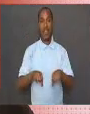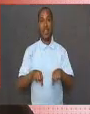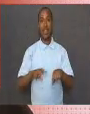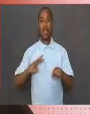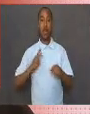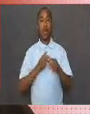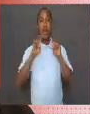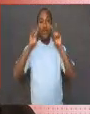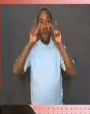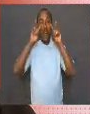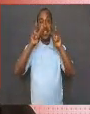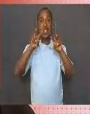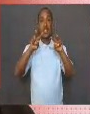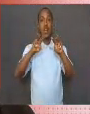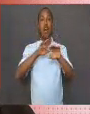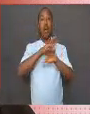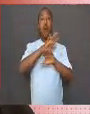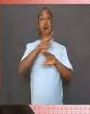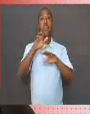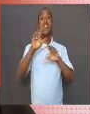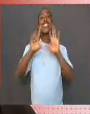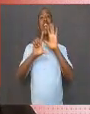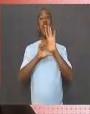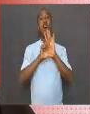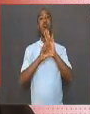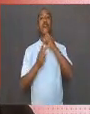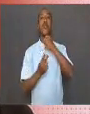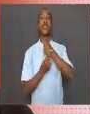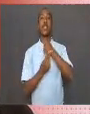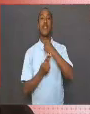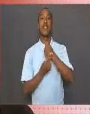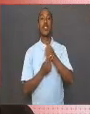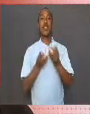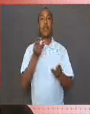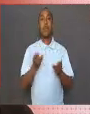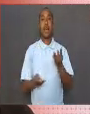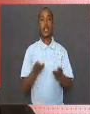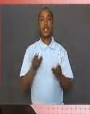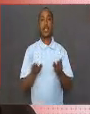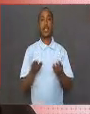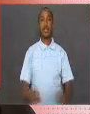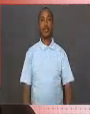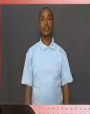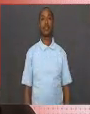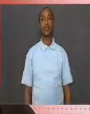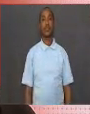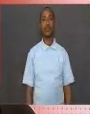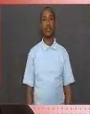Today, we will focus on the law of conservation of